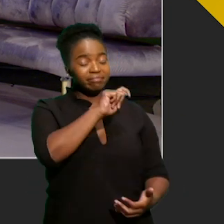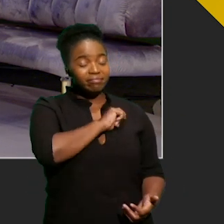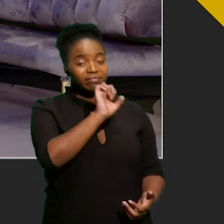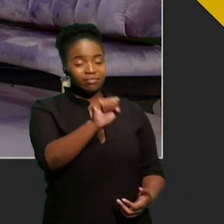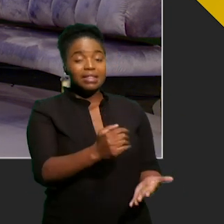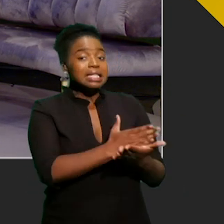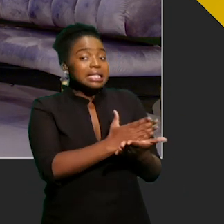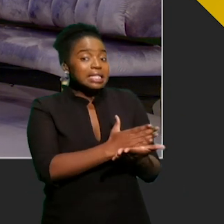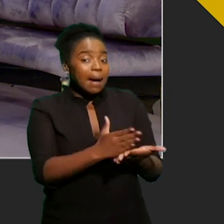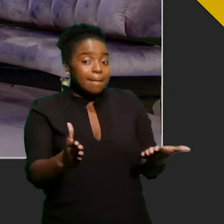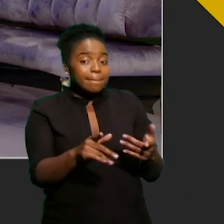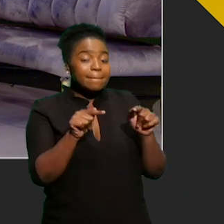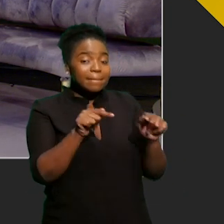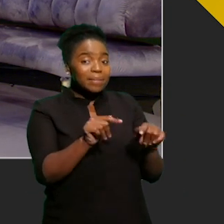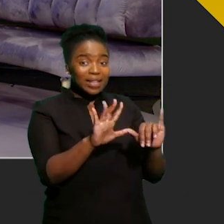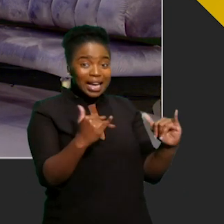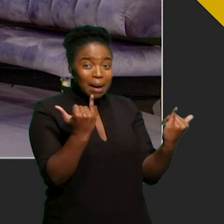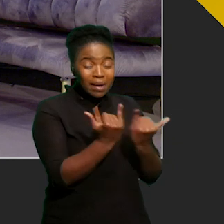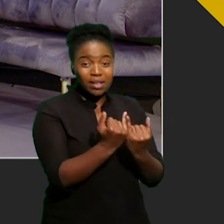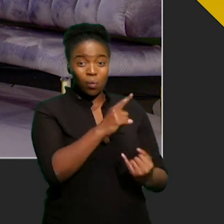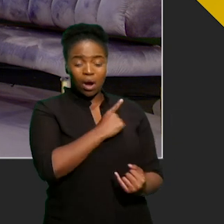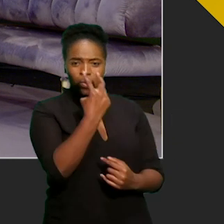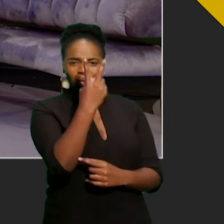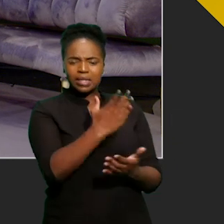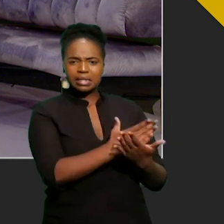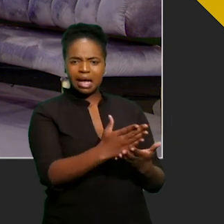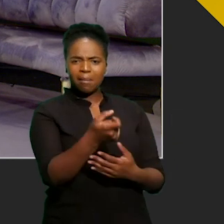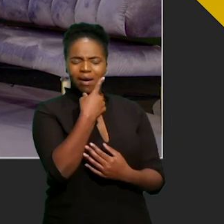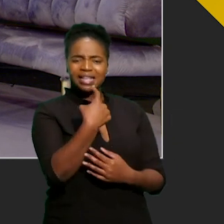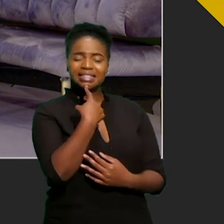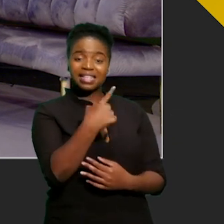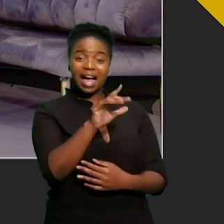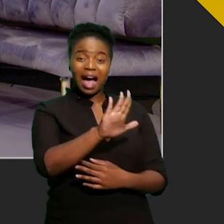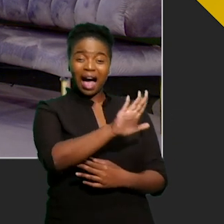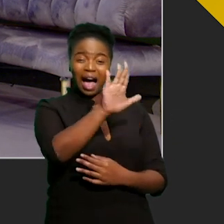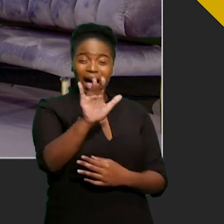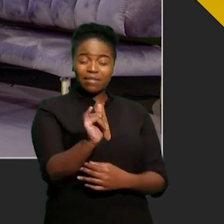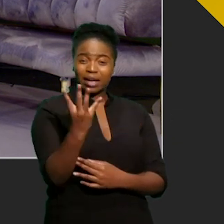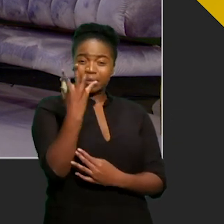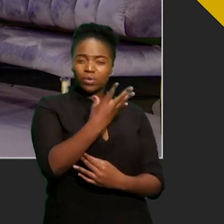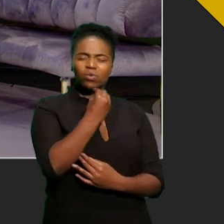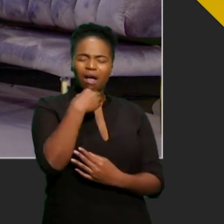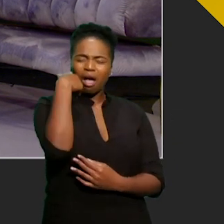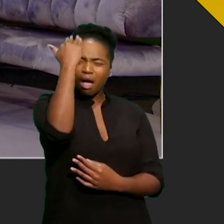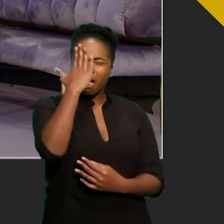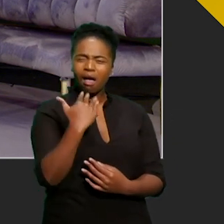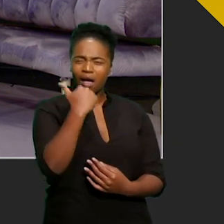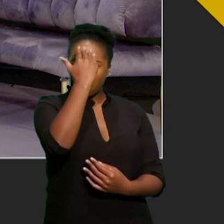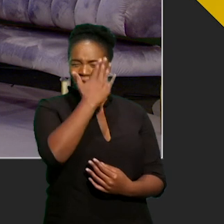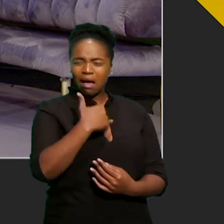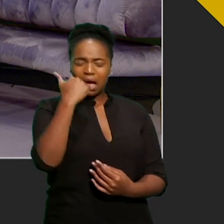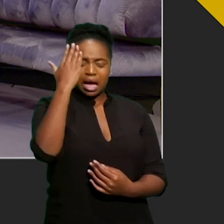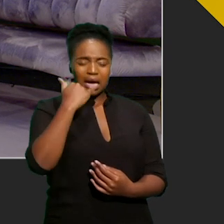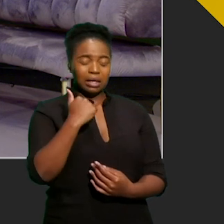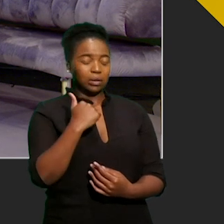with some of our pharmaceutical companies. Rivone, one of them, putting African beauty and painting a black face on a mannequin.